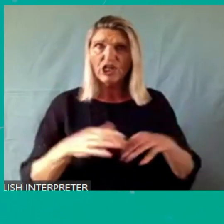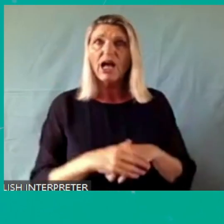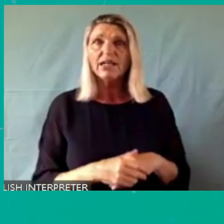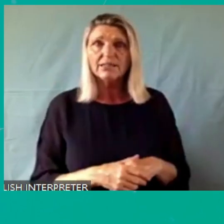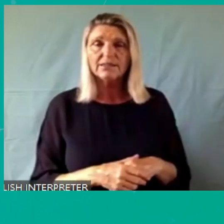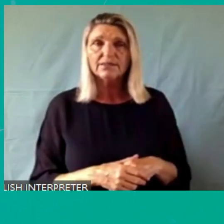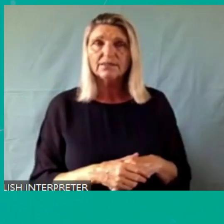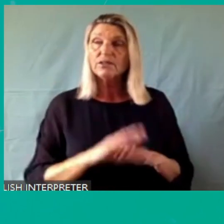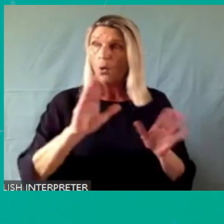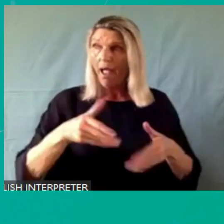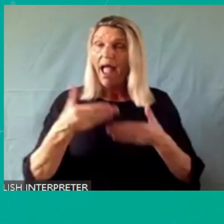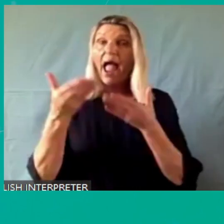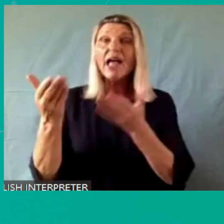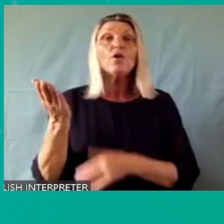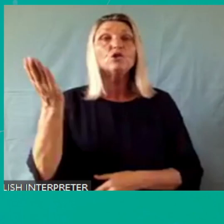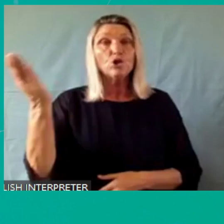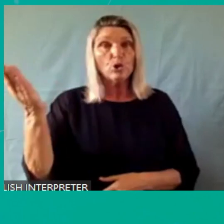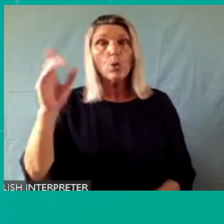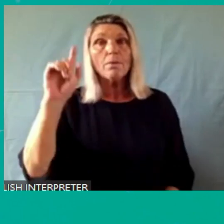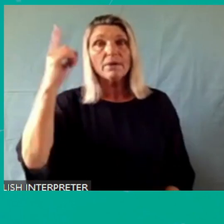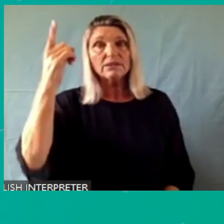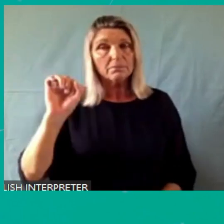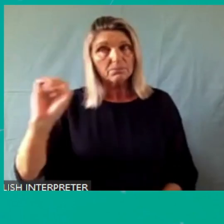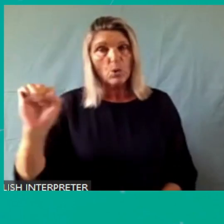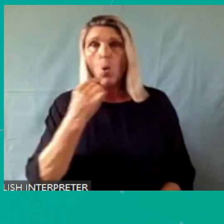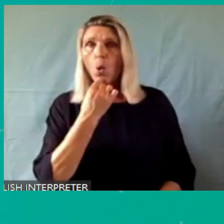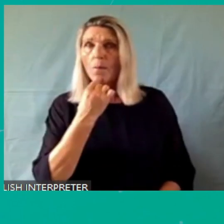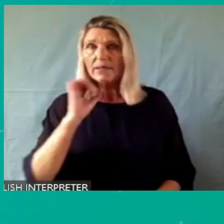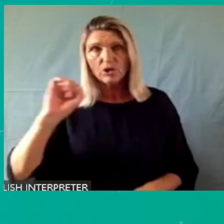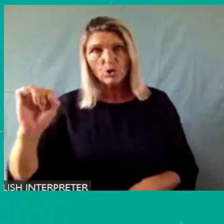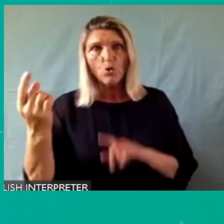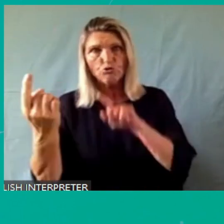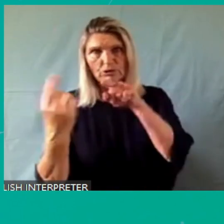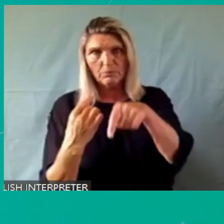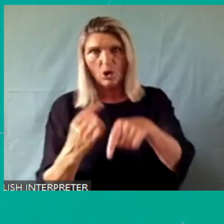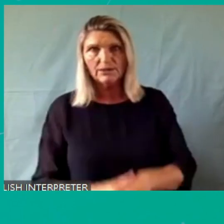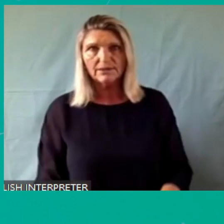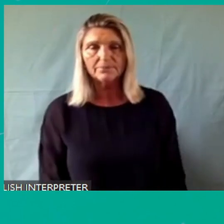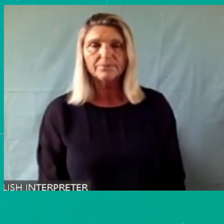to you, Minister, to make some comments in response.